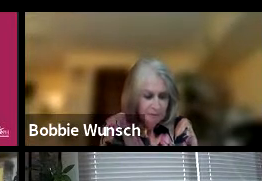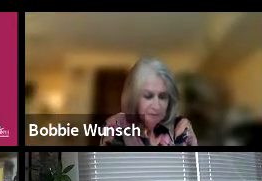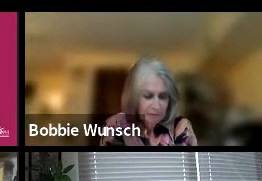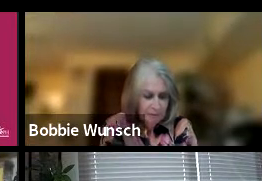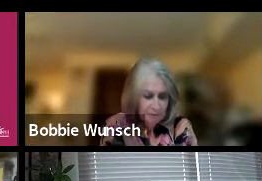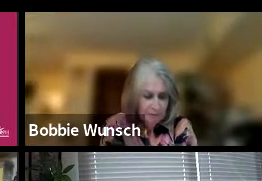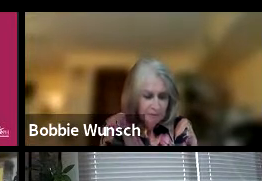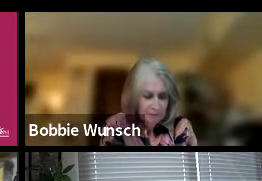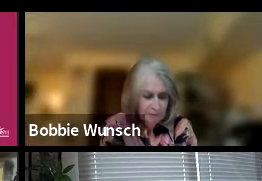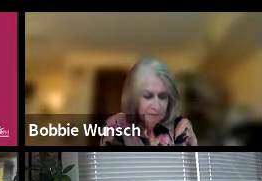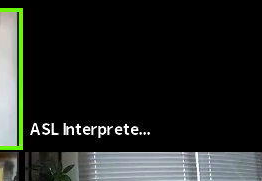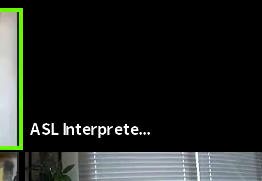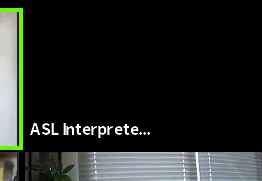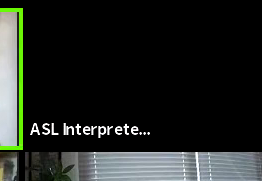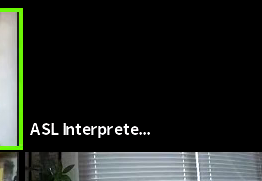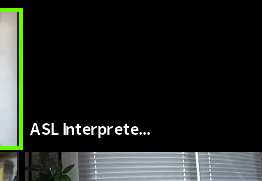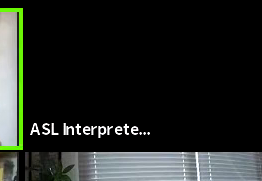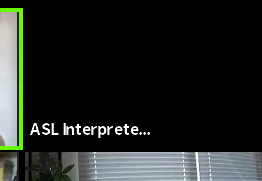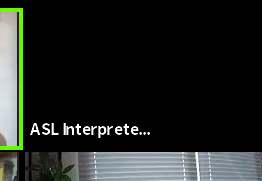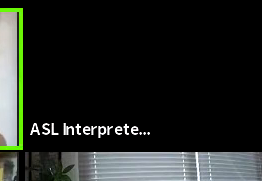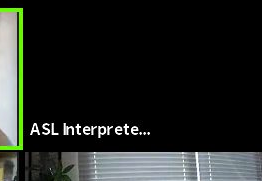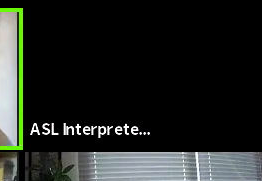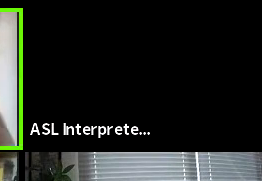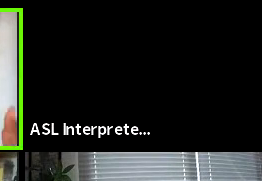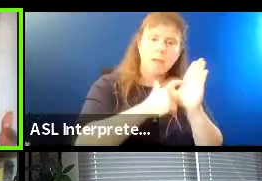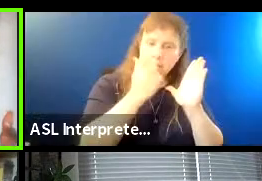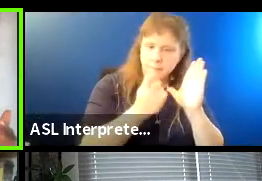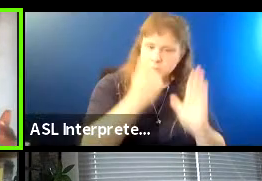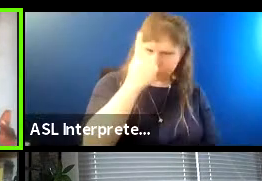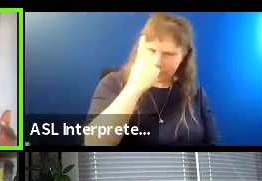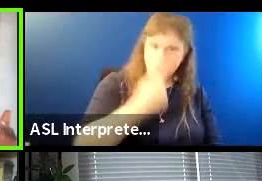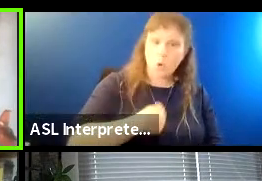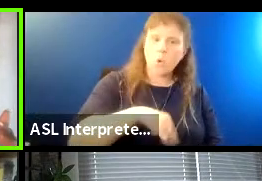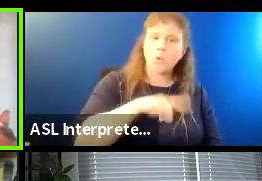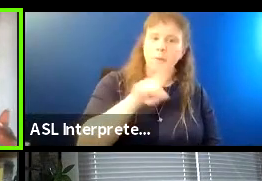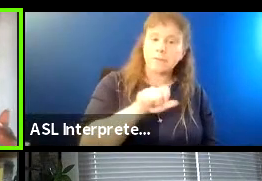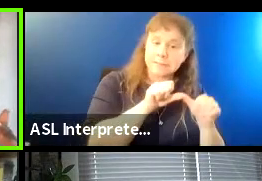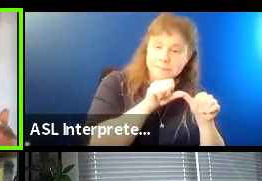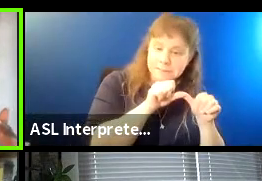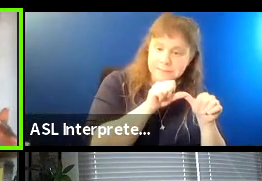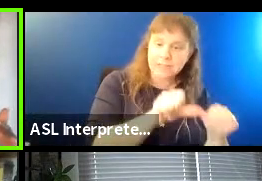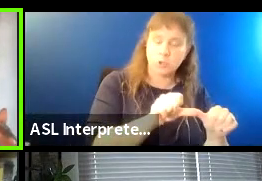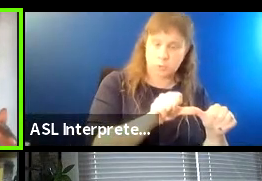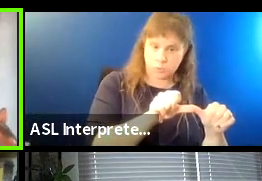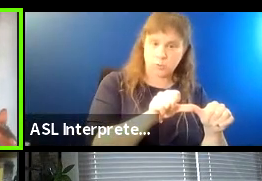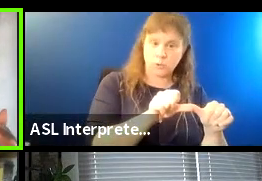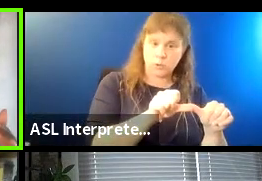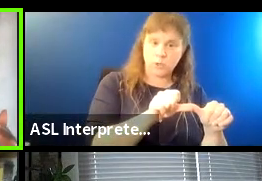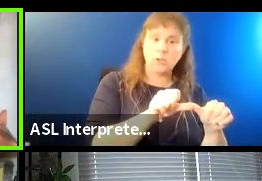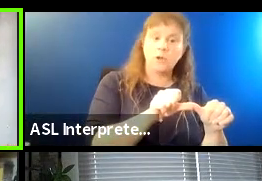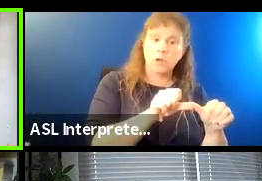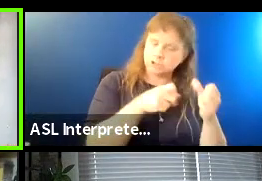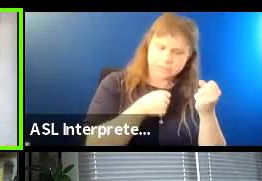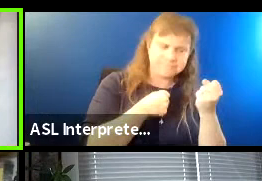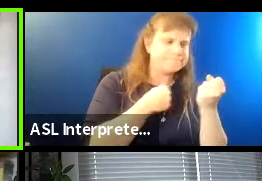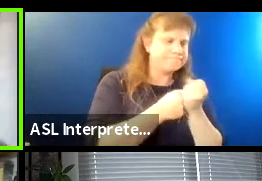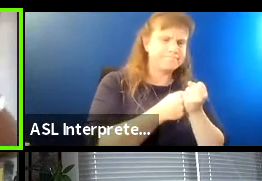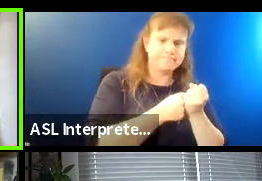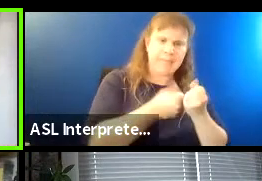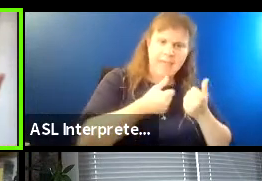gathering, all of those pieces, and recognize that we have to continue to put in this sustained effort,